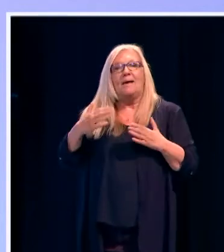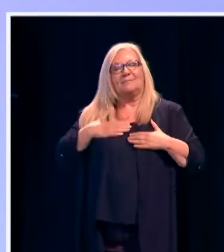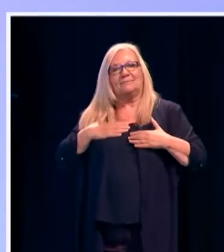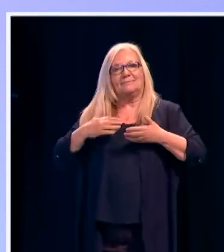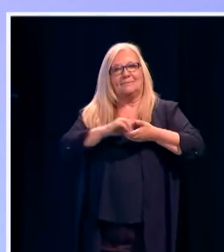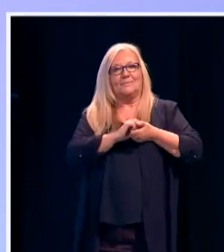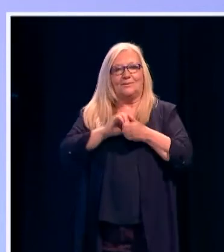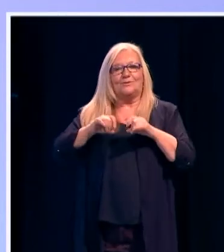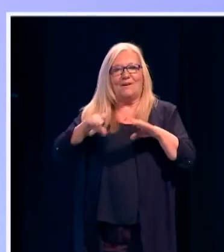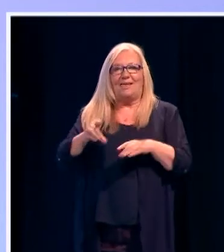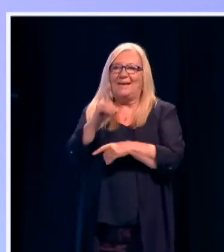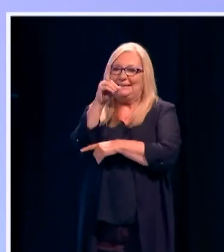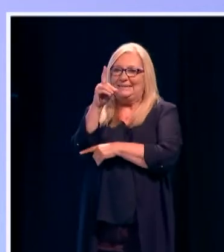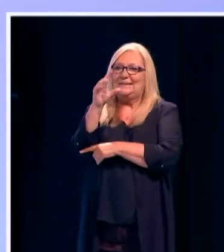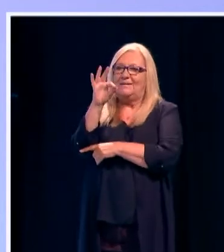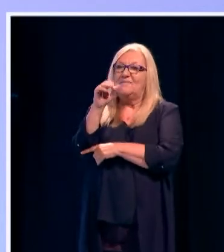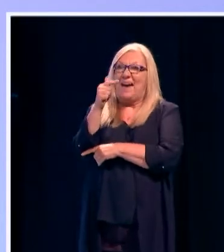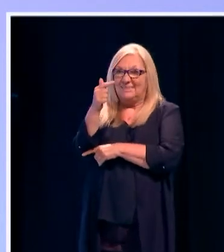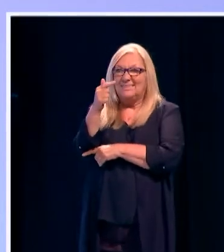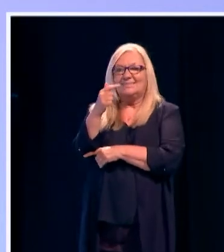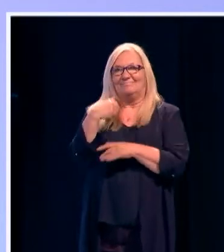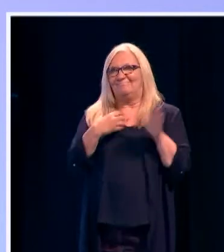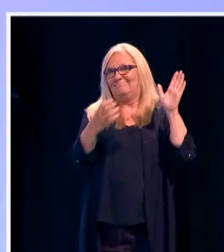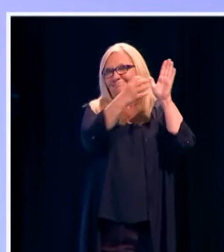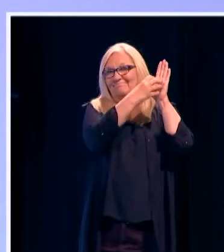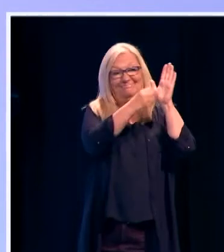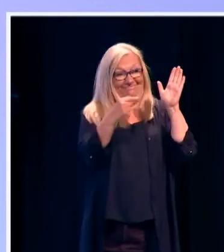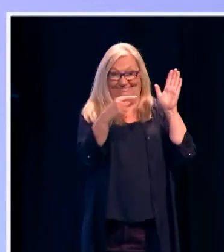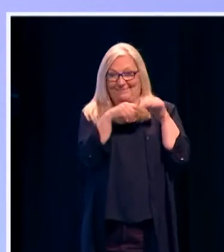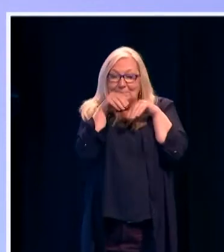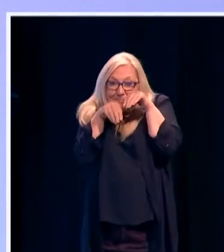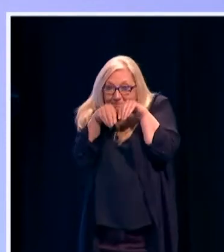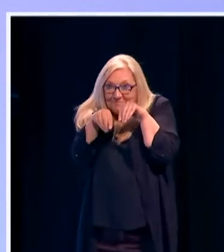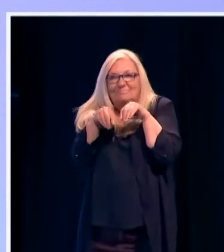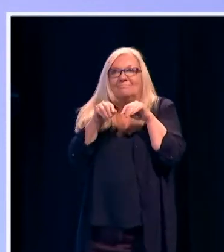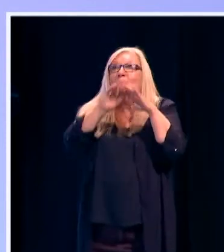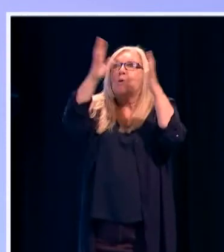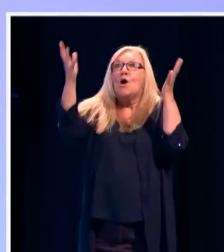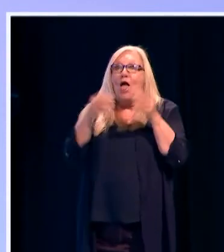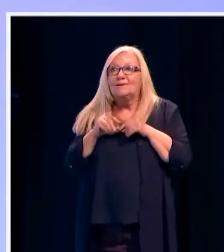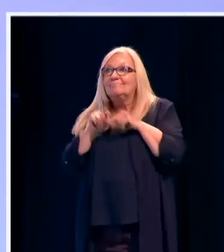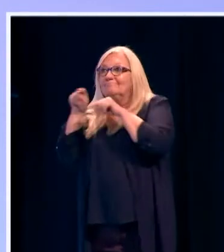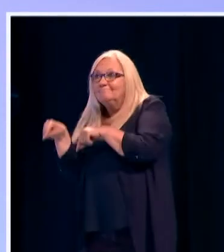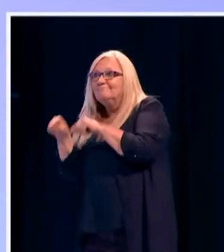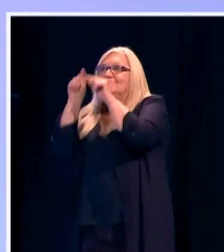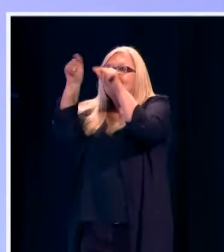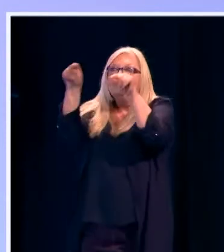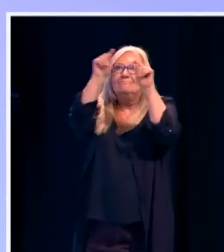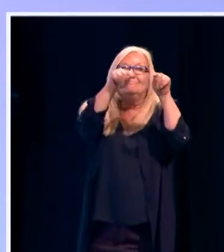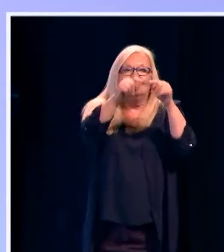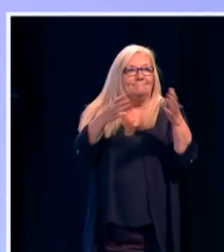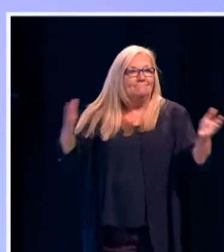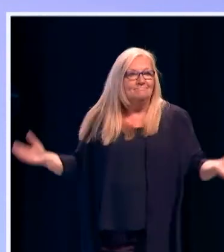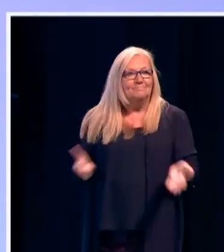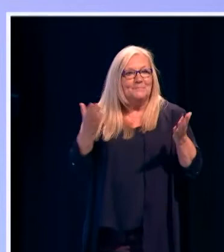disability rights, and for the last 2 years or so has been attending international events around the world promoting disability inclusion